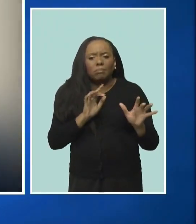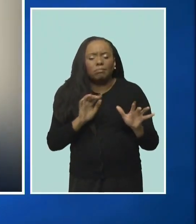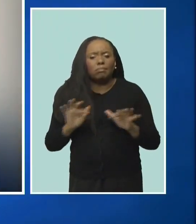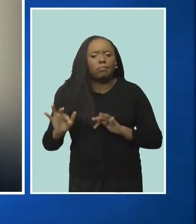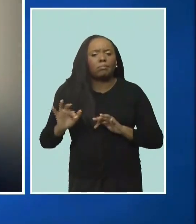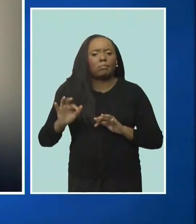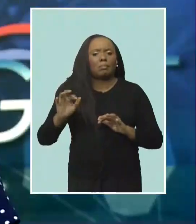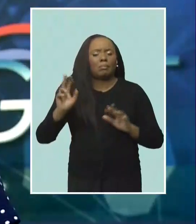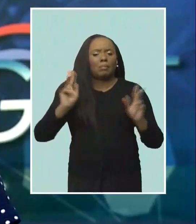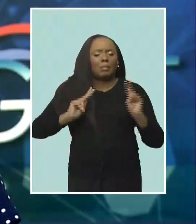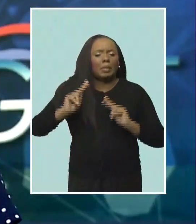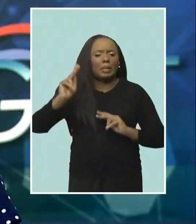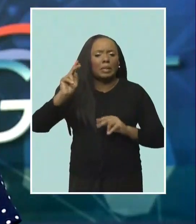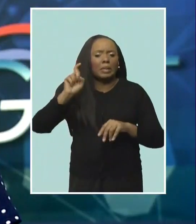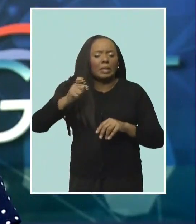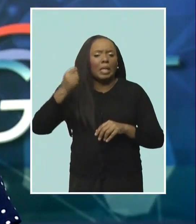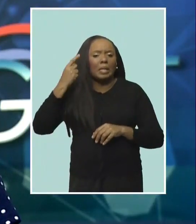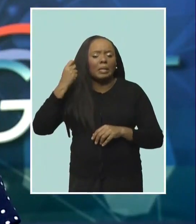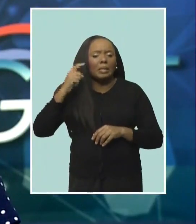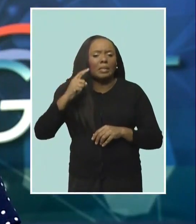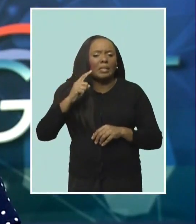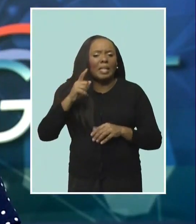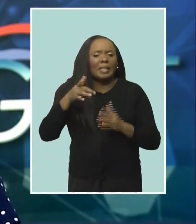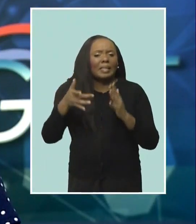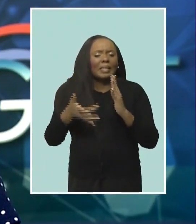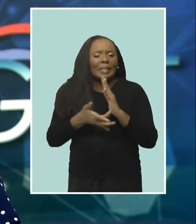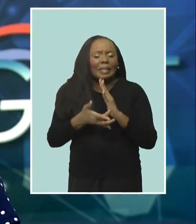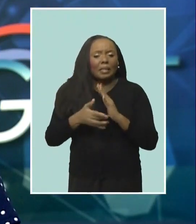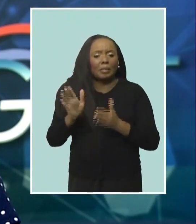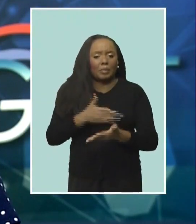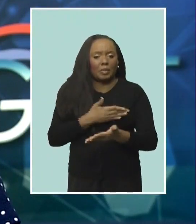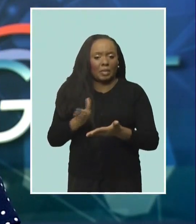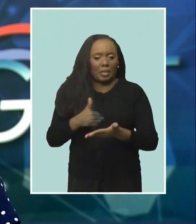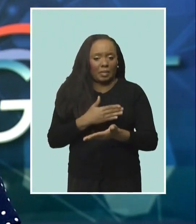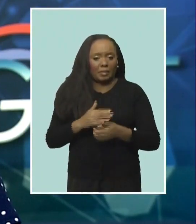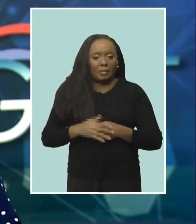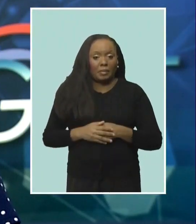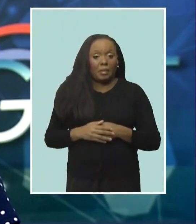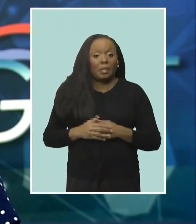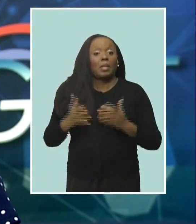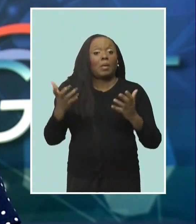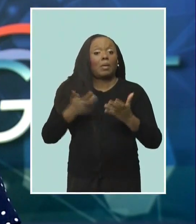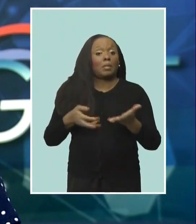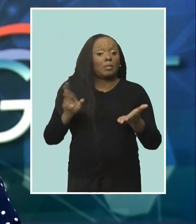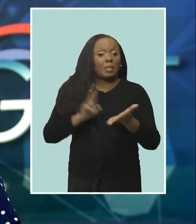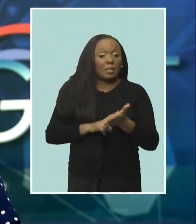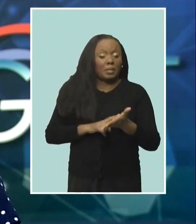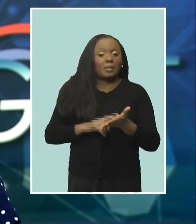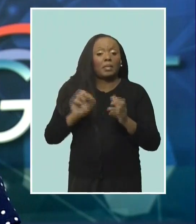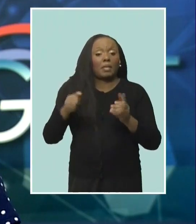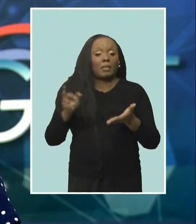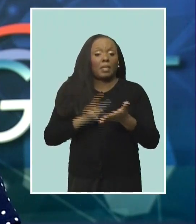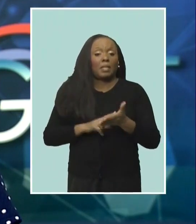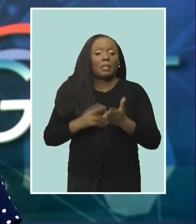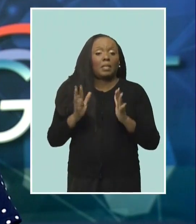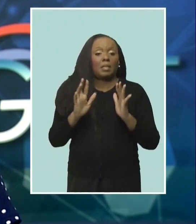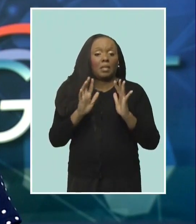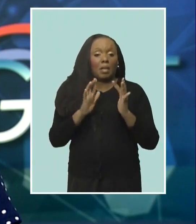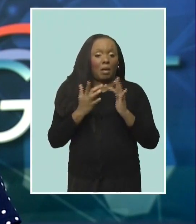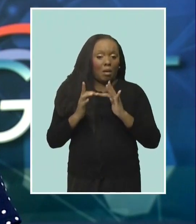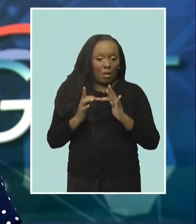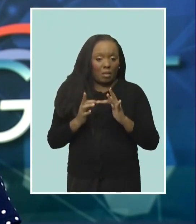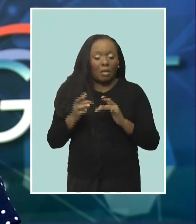aware. Mr. Cummins says registration for the seminar, themed Phase to Phase, is online at